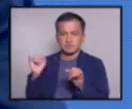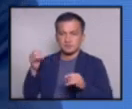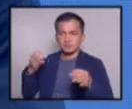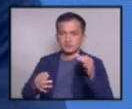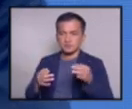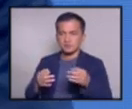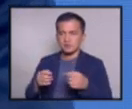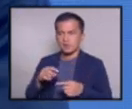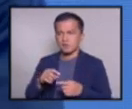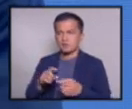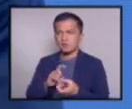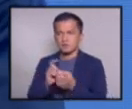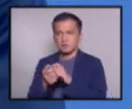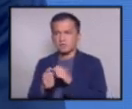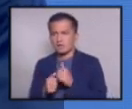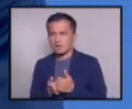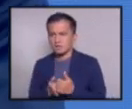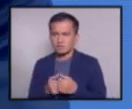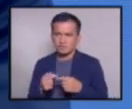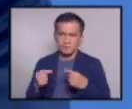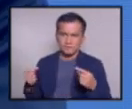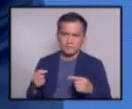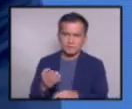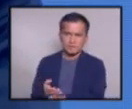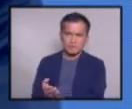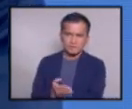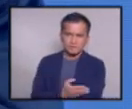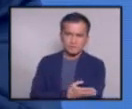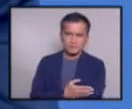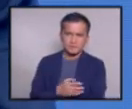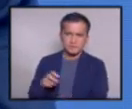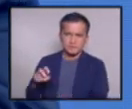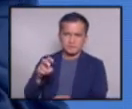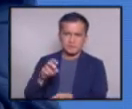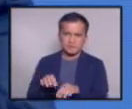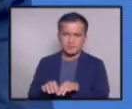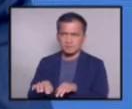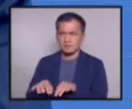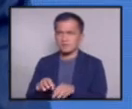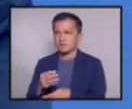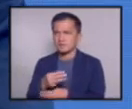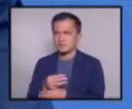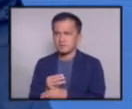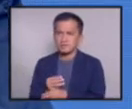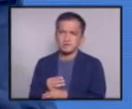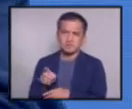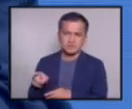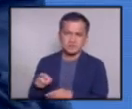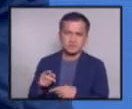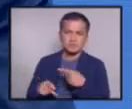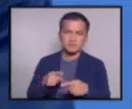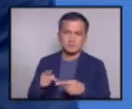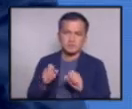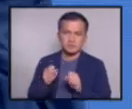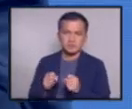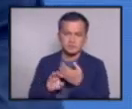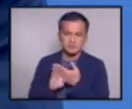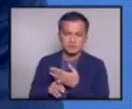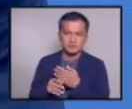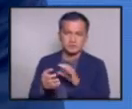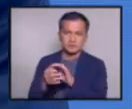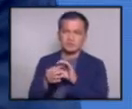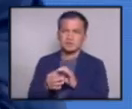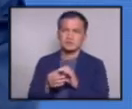to reverse that is by improving tourism, agriculture, manufacturing, so that our people can come back, reunite